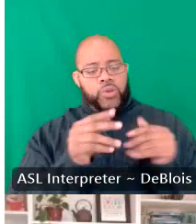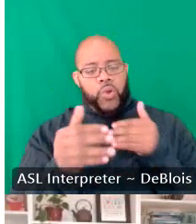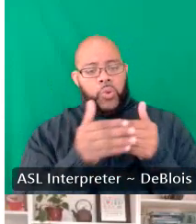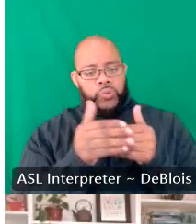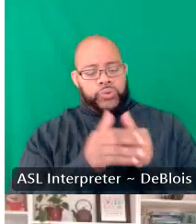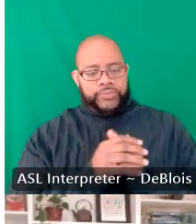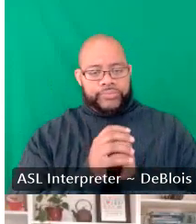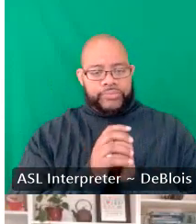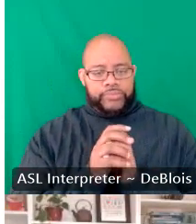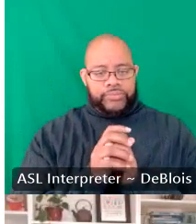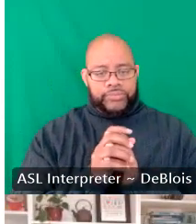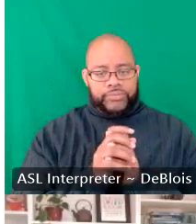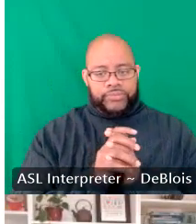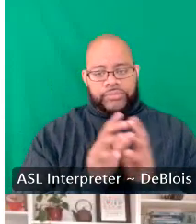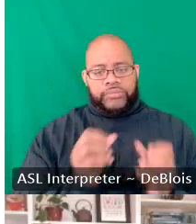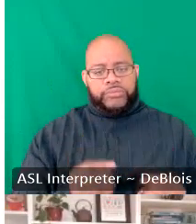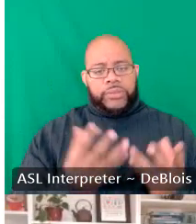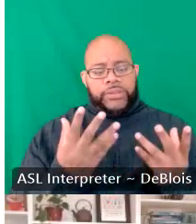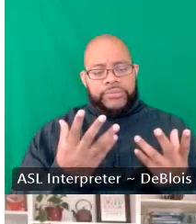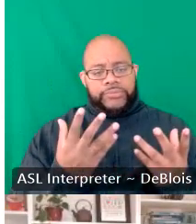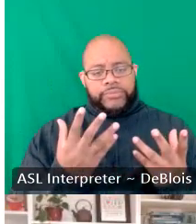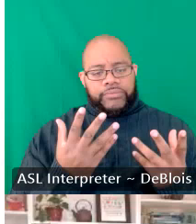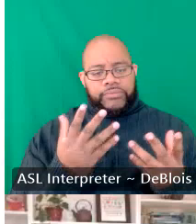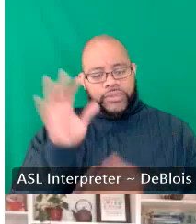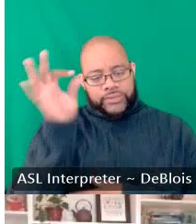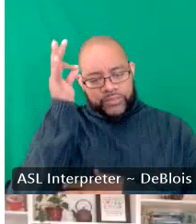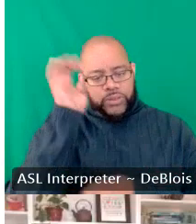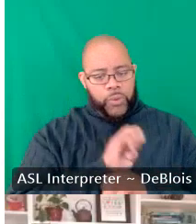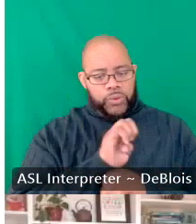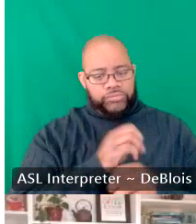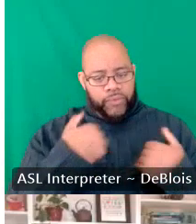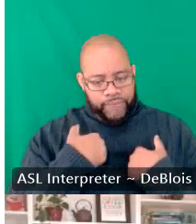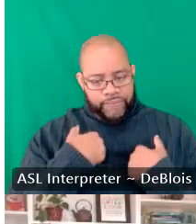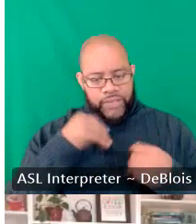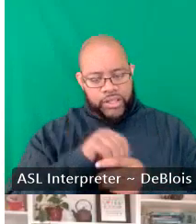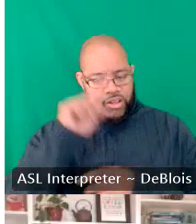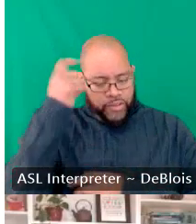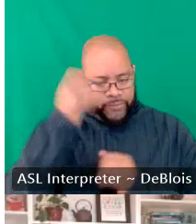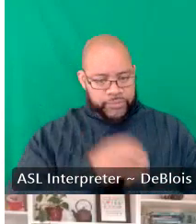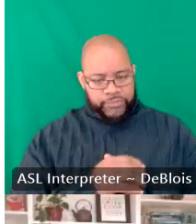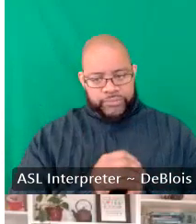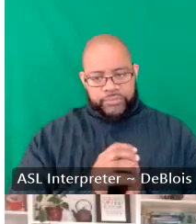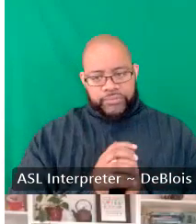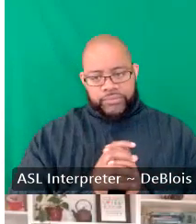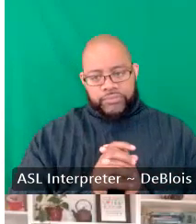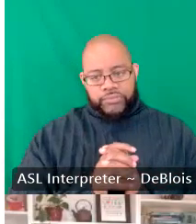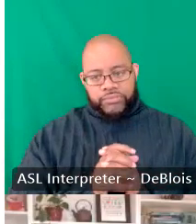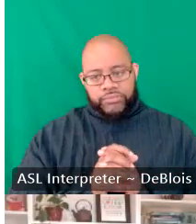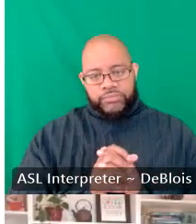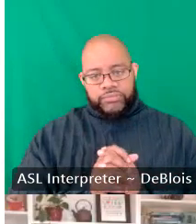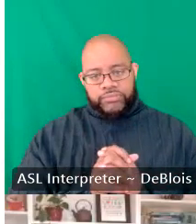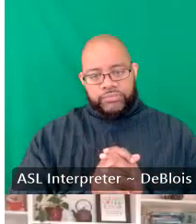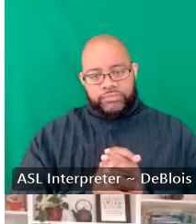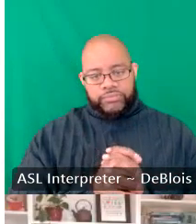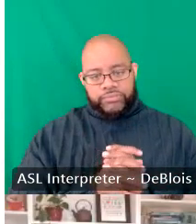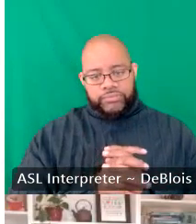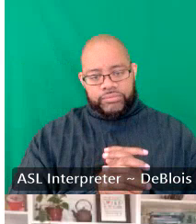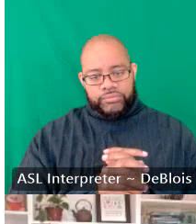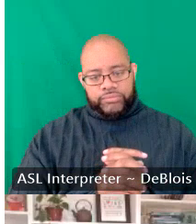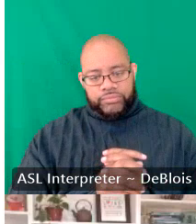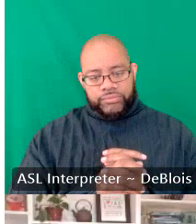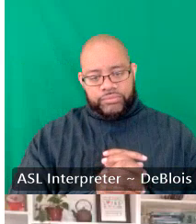closely at how many federal employees there are in the government. Some